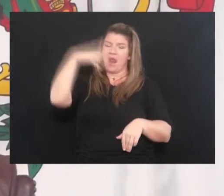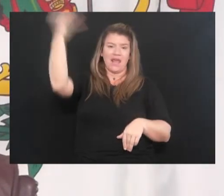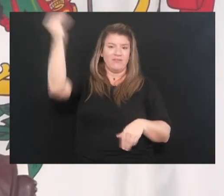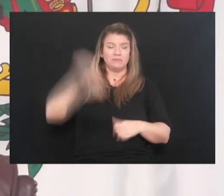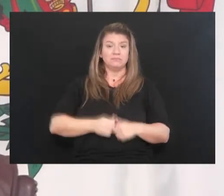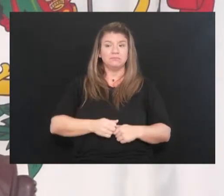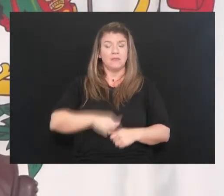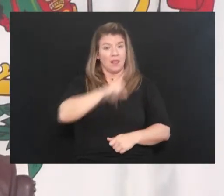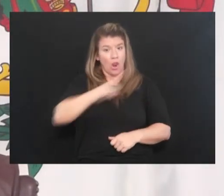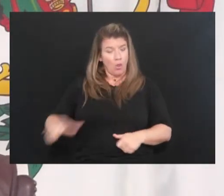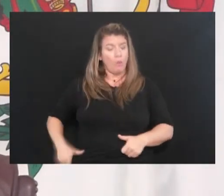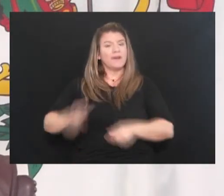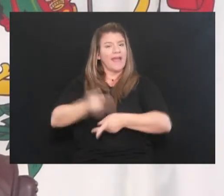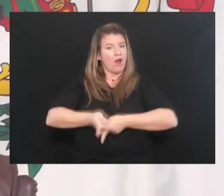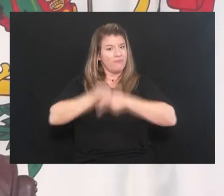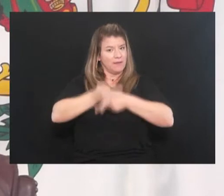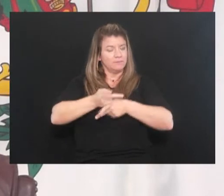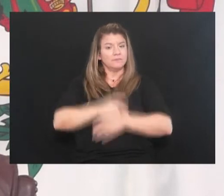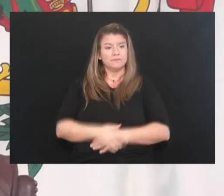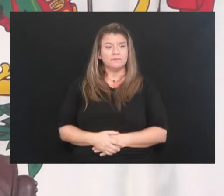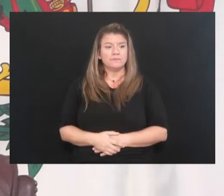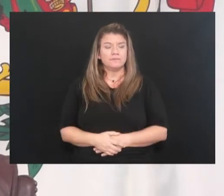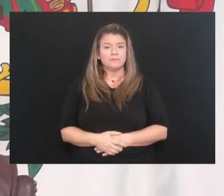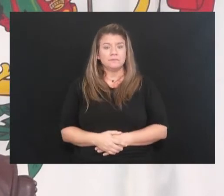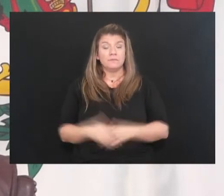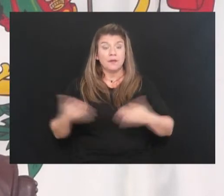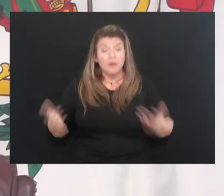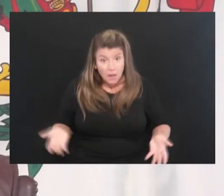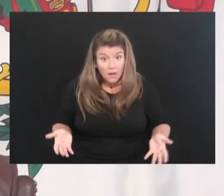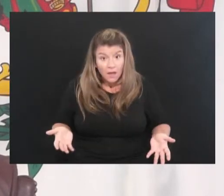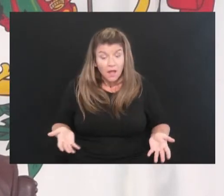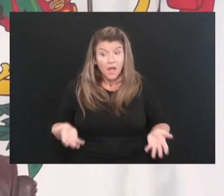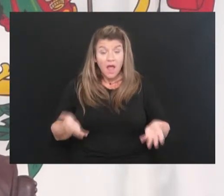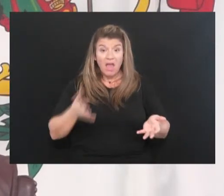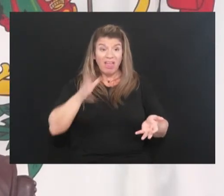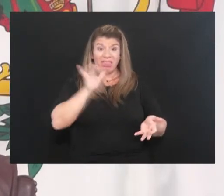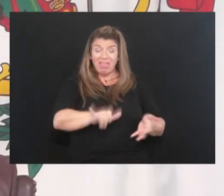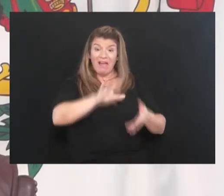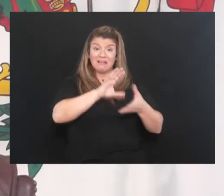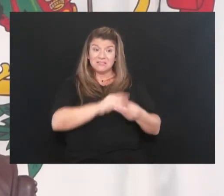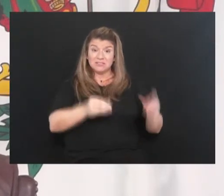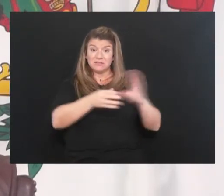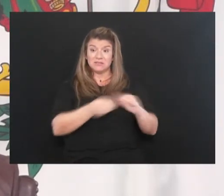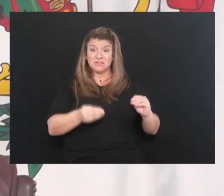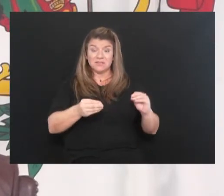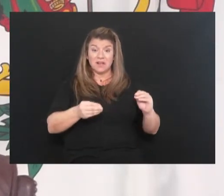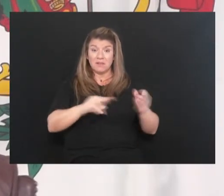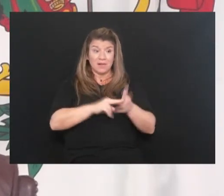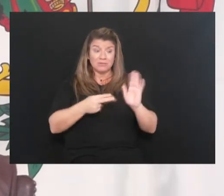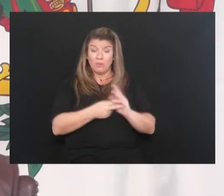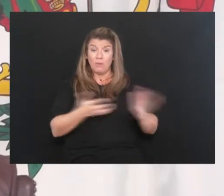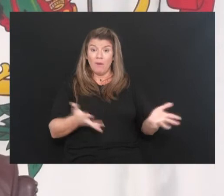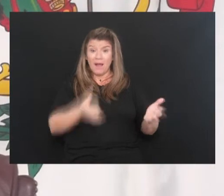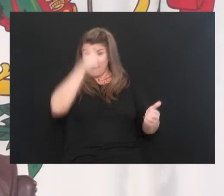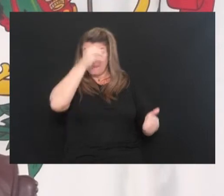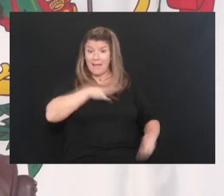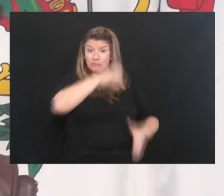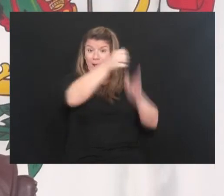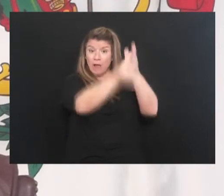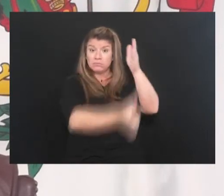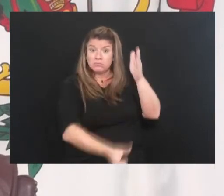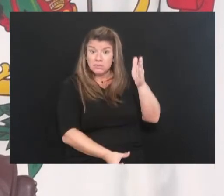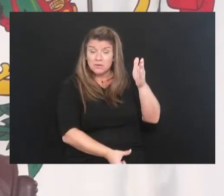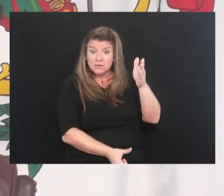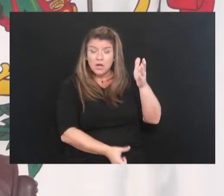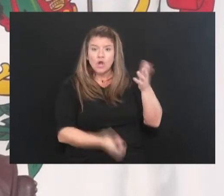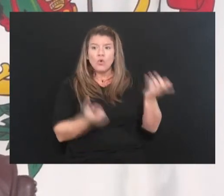The good Lord's going to take care of me. Well, the bottom line is the man drowns. And as he's going